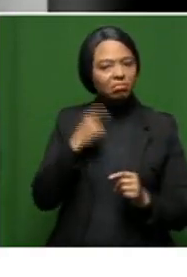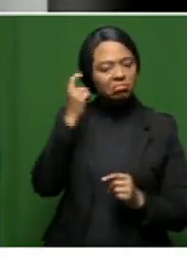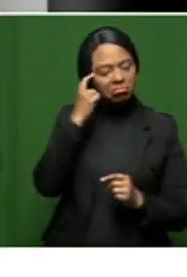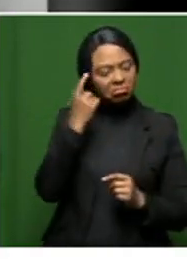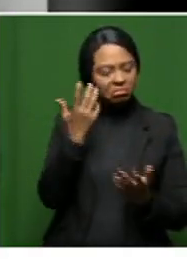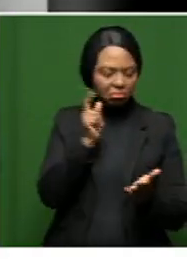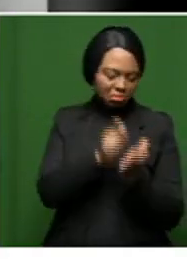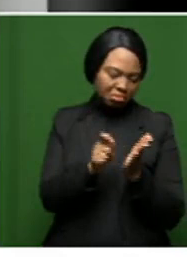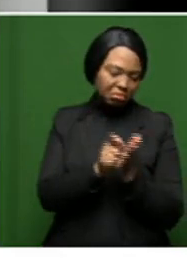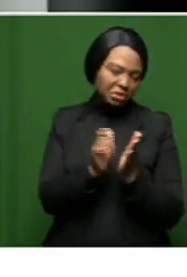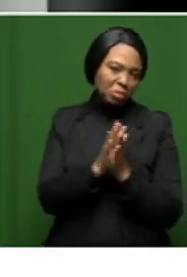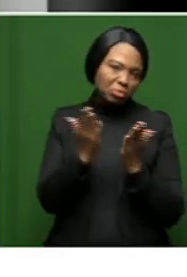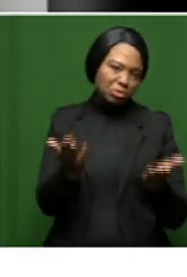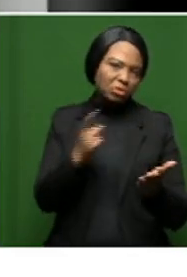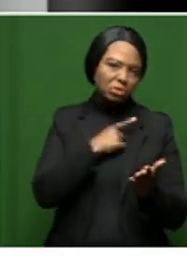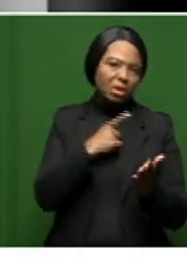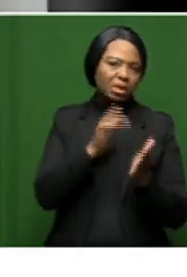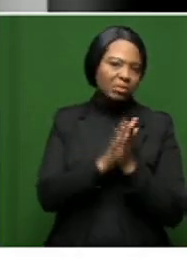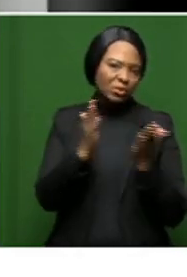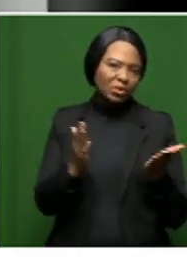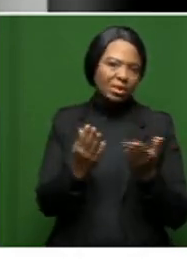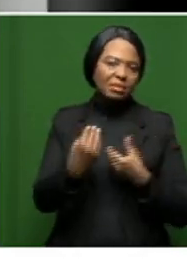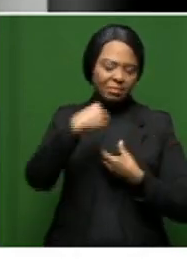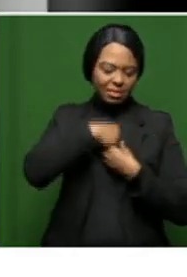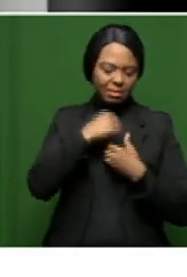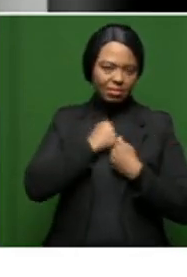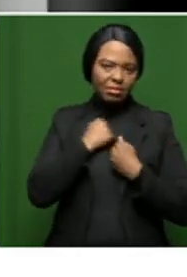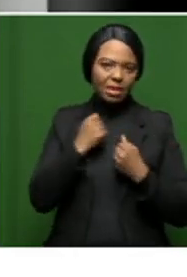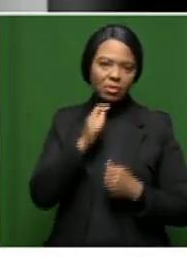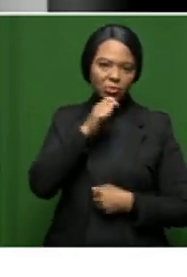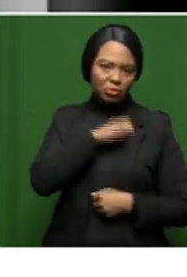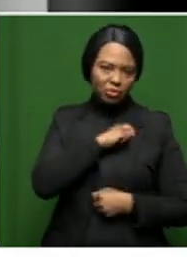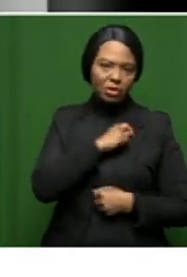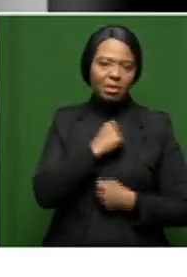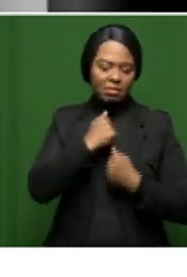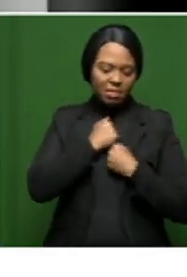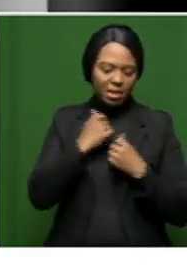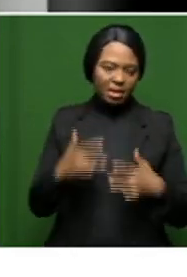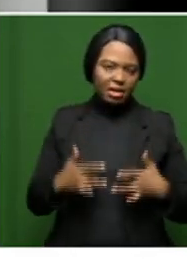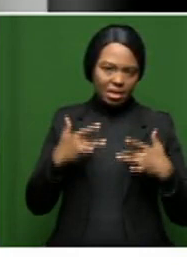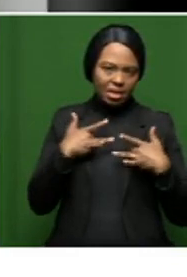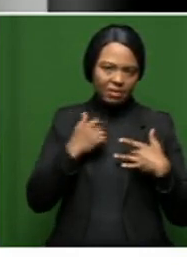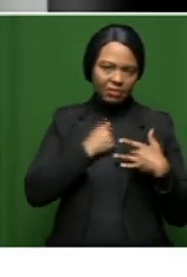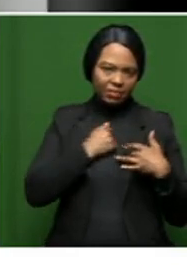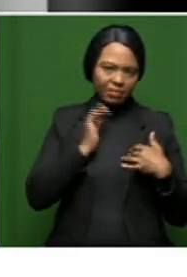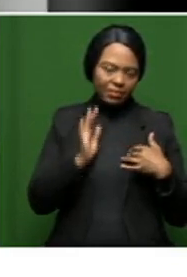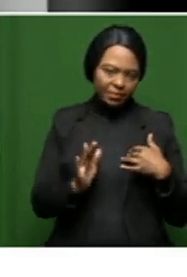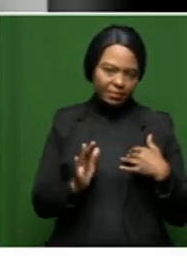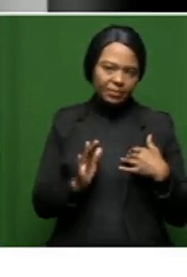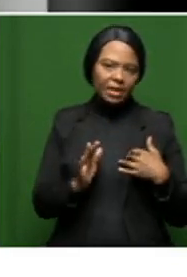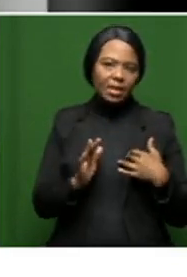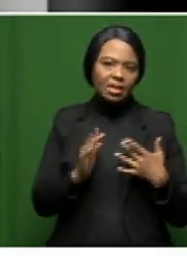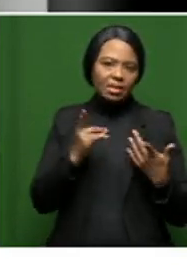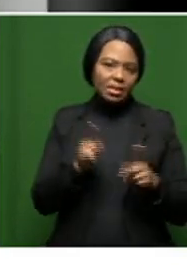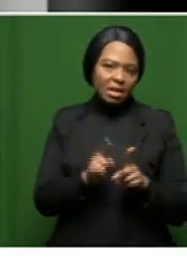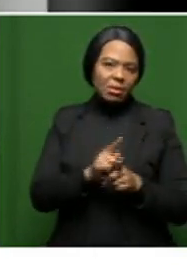written it, because it was the book is part of my truth that I'm living at this stage of my life, and truths evolve and they